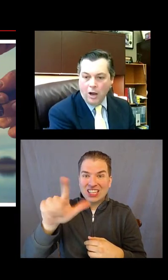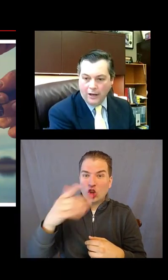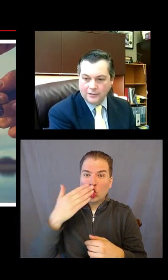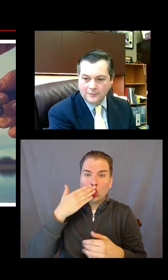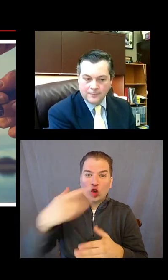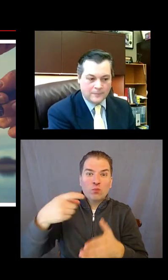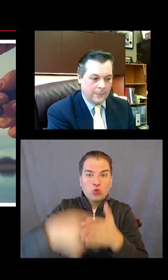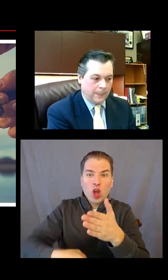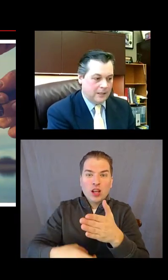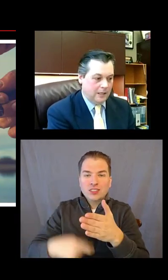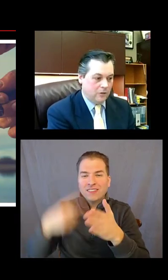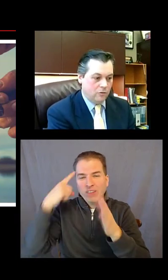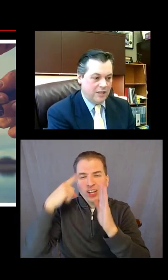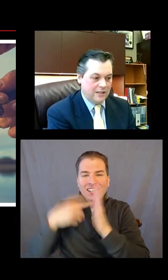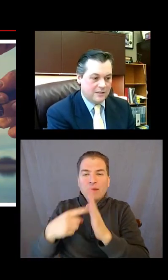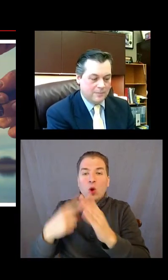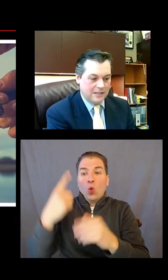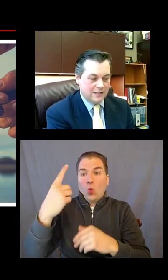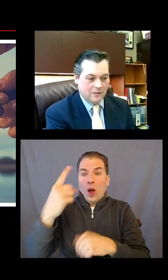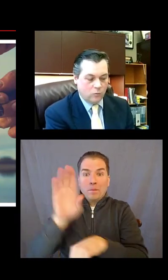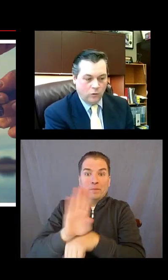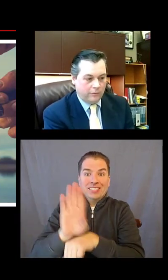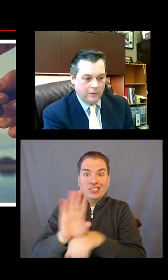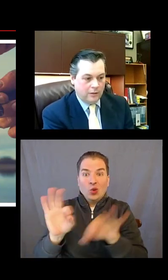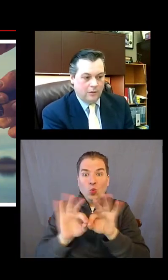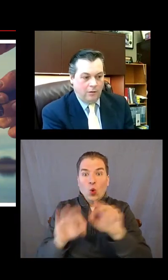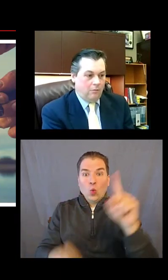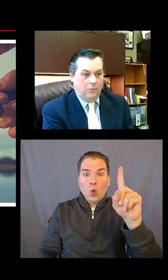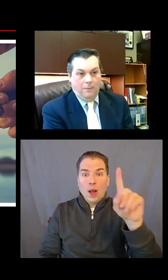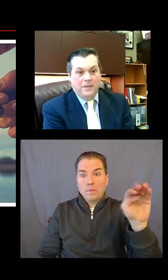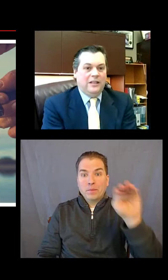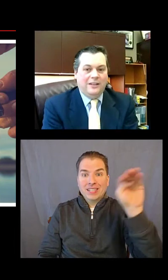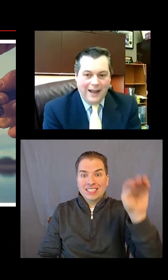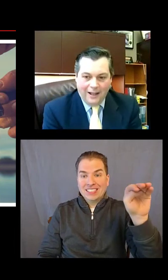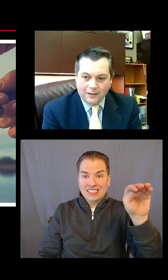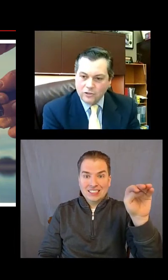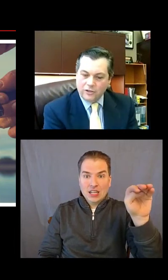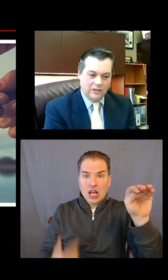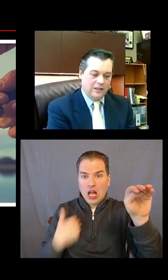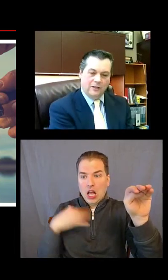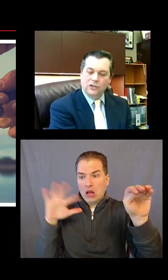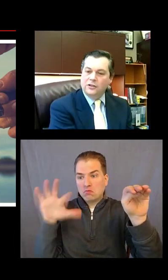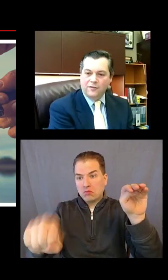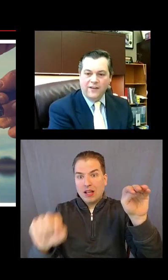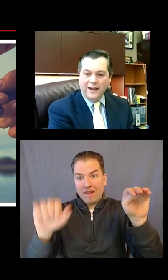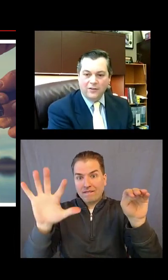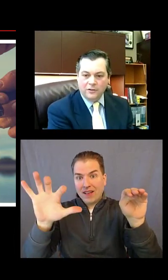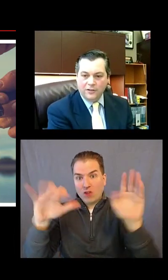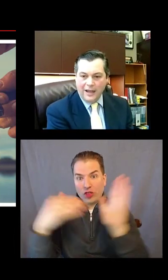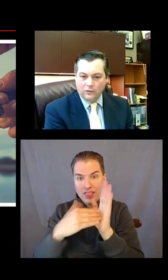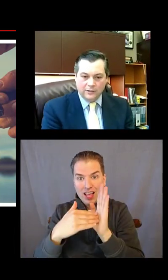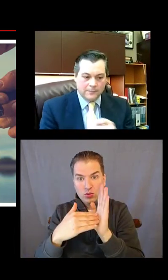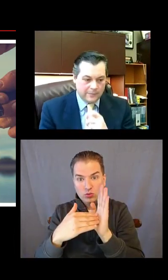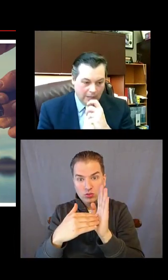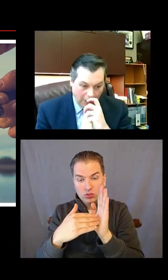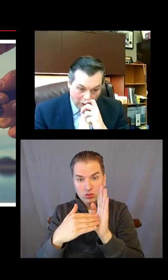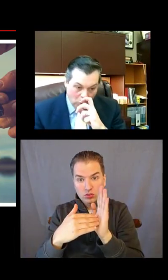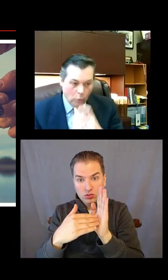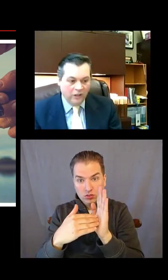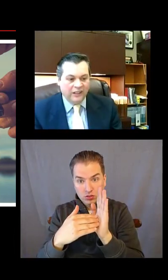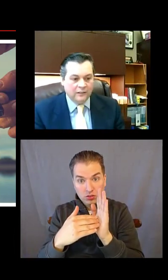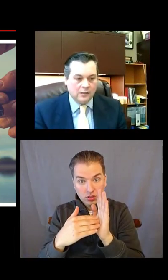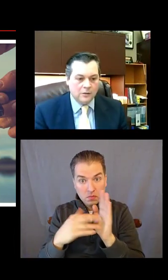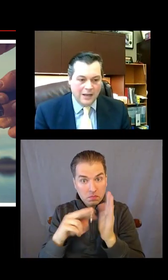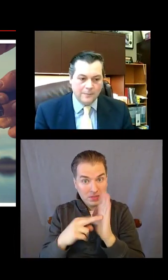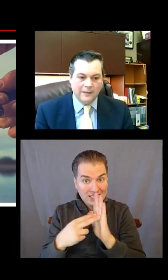low cost, you think that the business is worth $1 million and they're going to sell it to you for 500,000, are